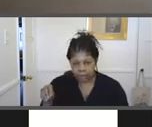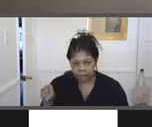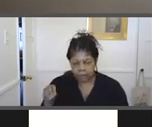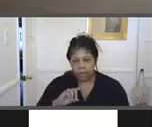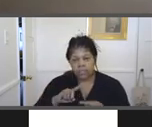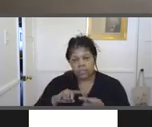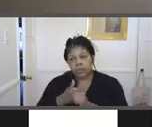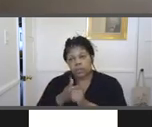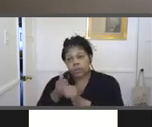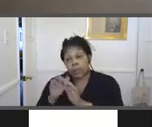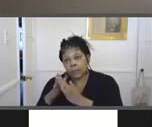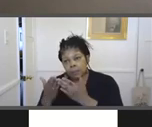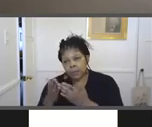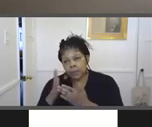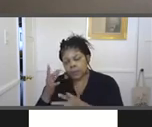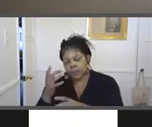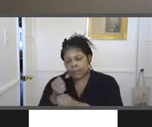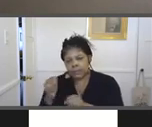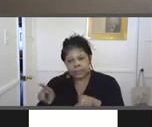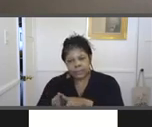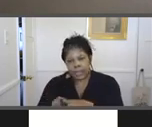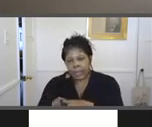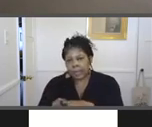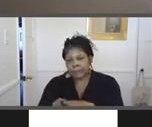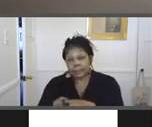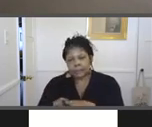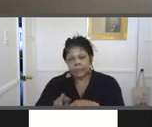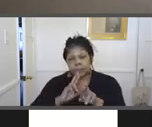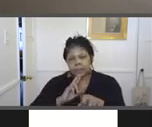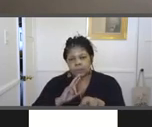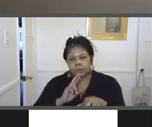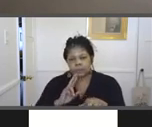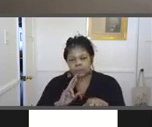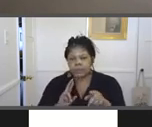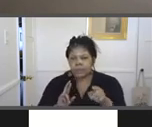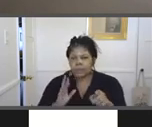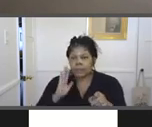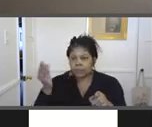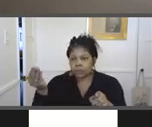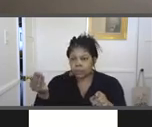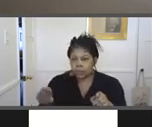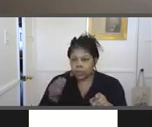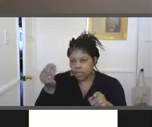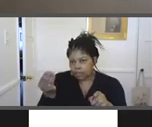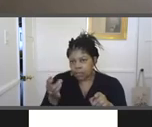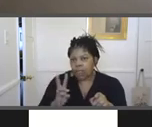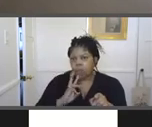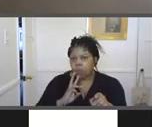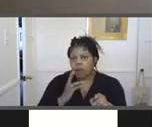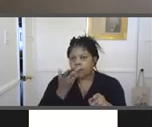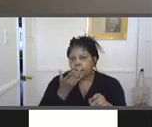this is what you need here. And what this does is it gives you kind of a watercolor-like effect. So now when I select this